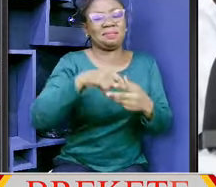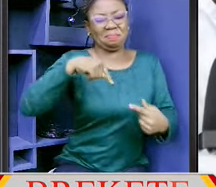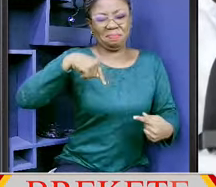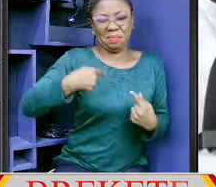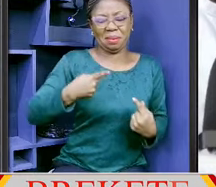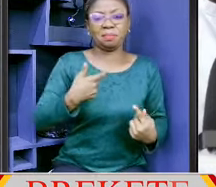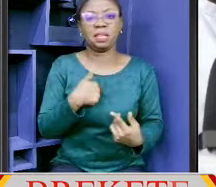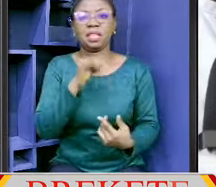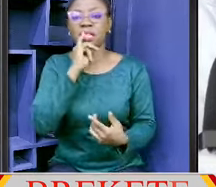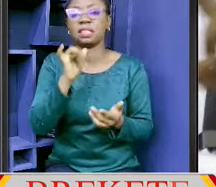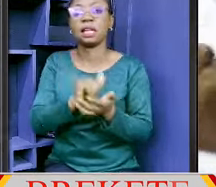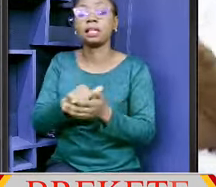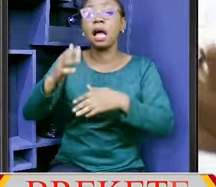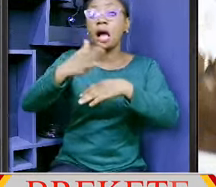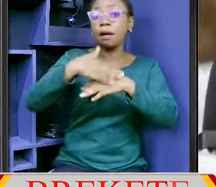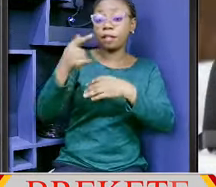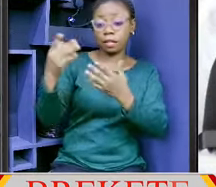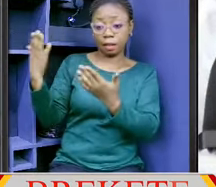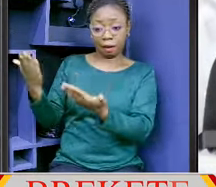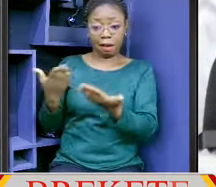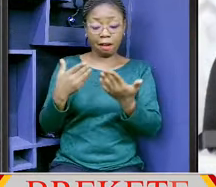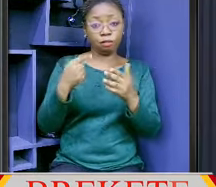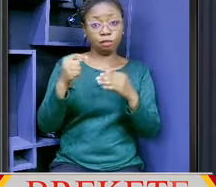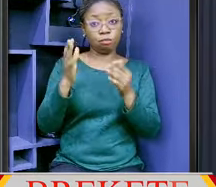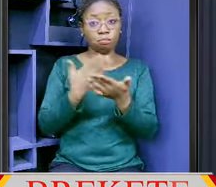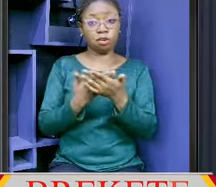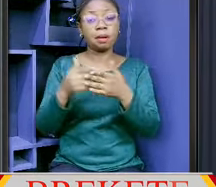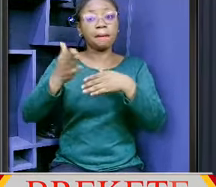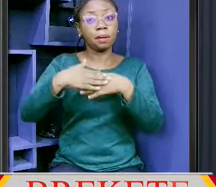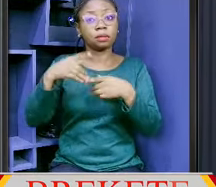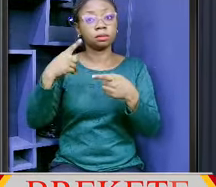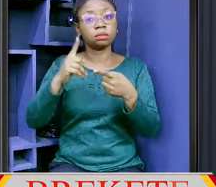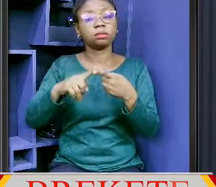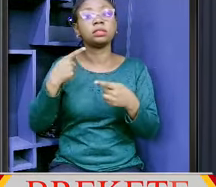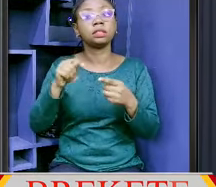after they carry the money back to the account,